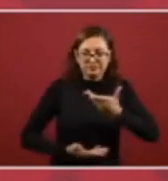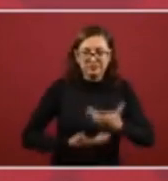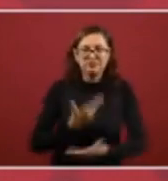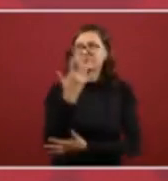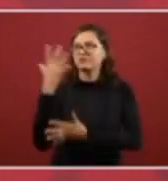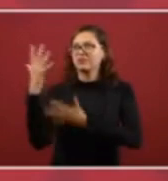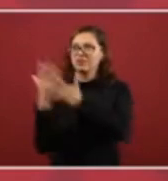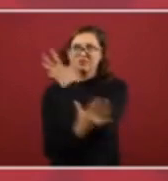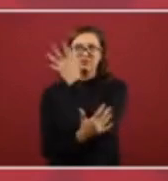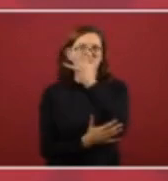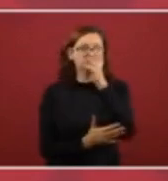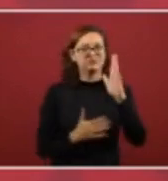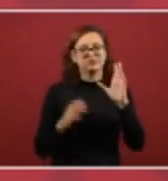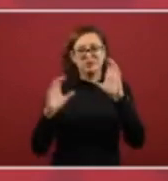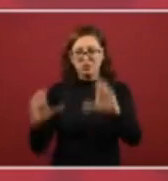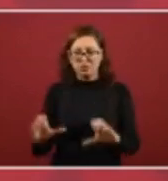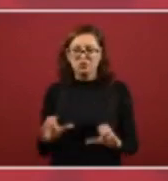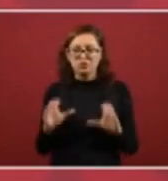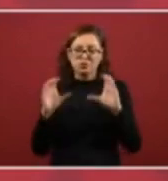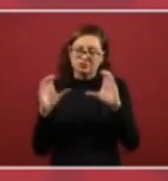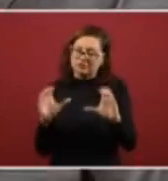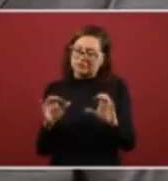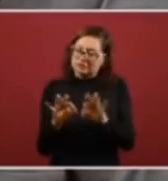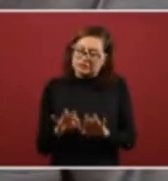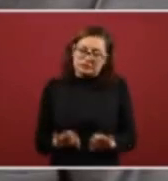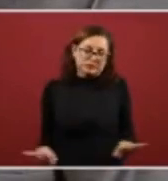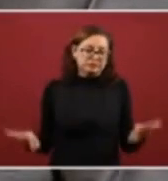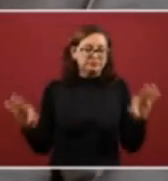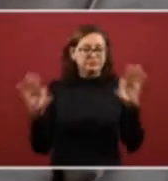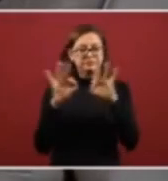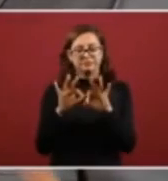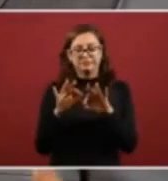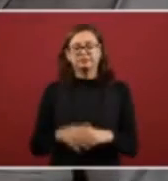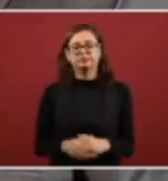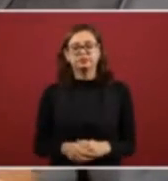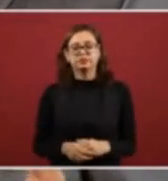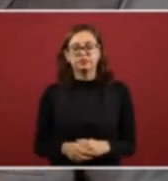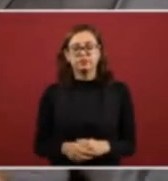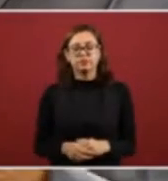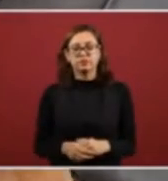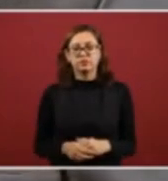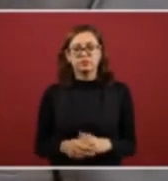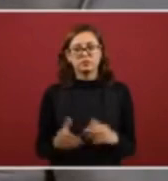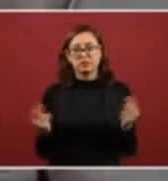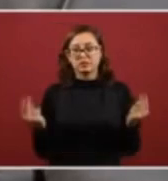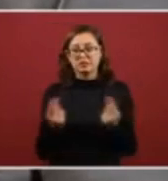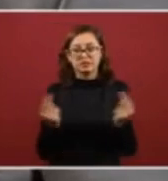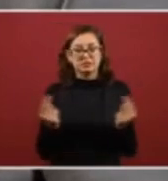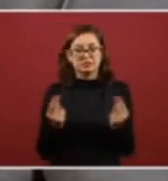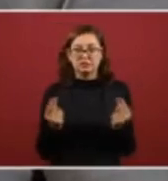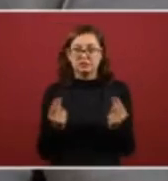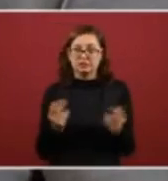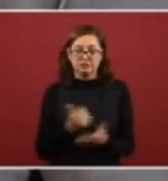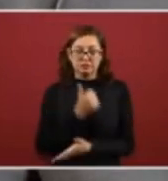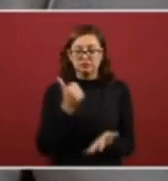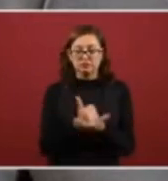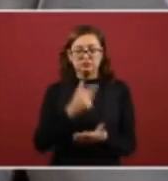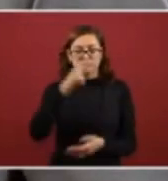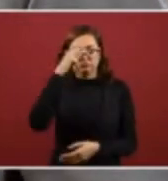So there's areas that give environmental services of first quality, which are fundamental for